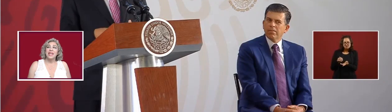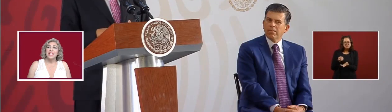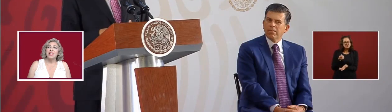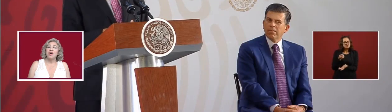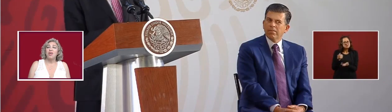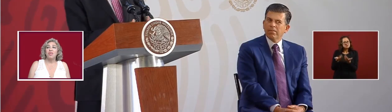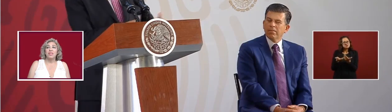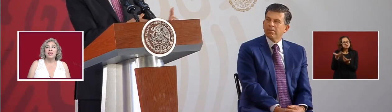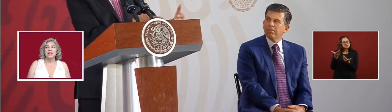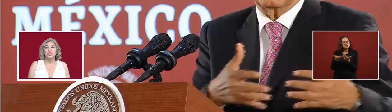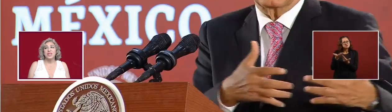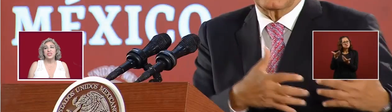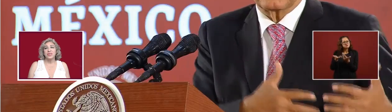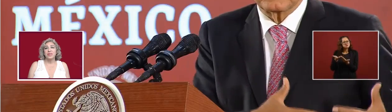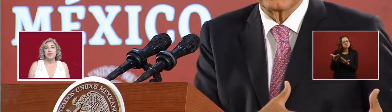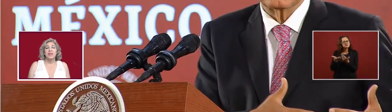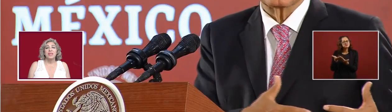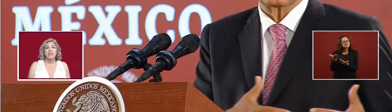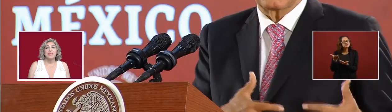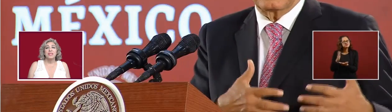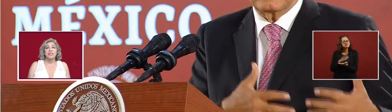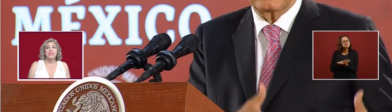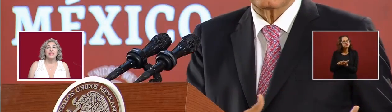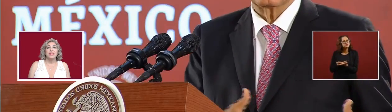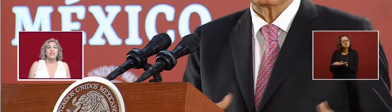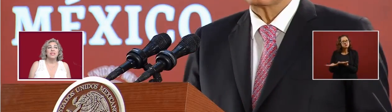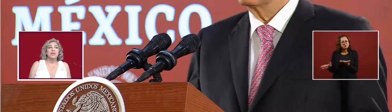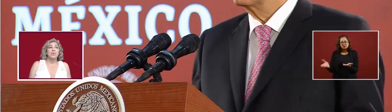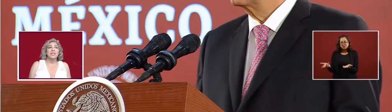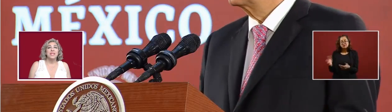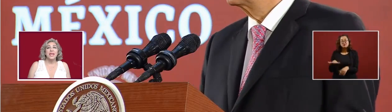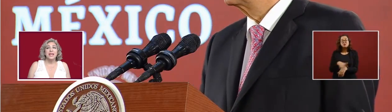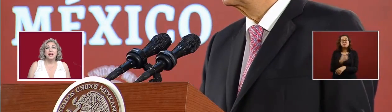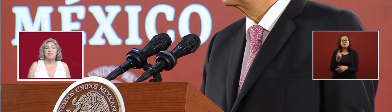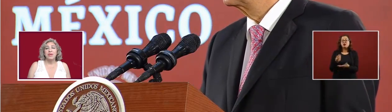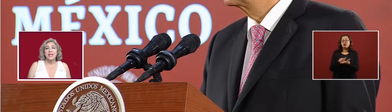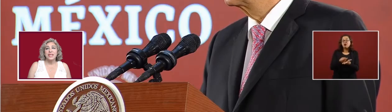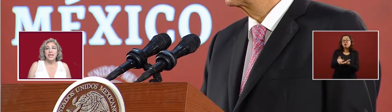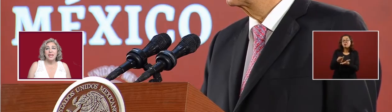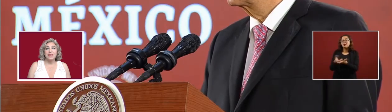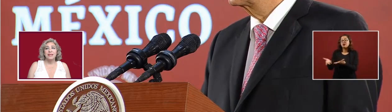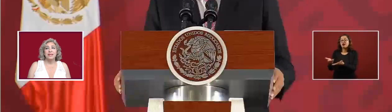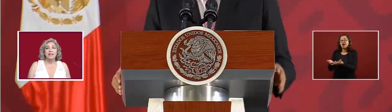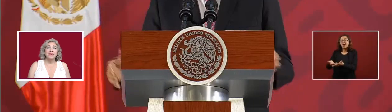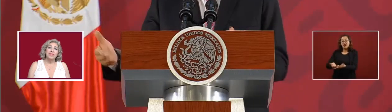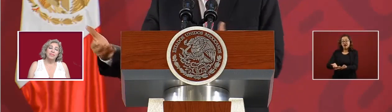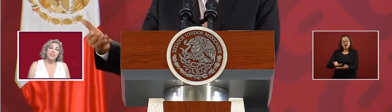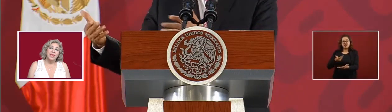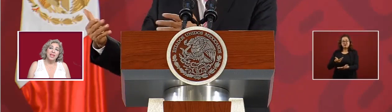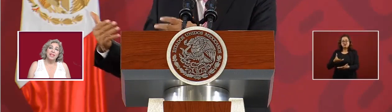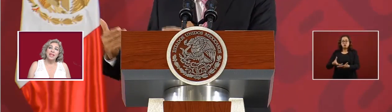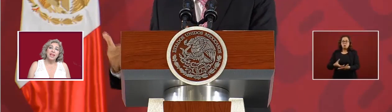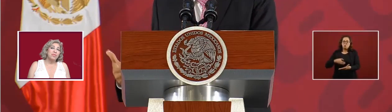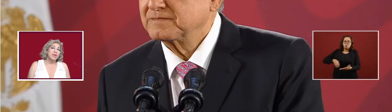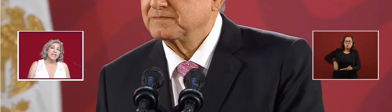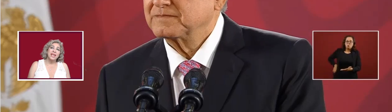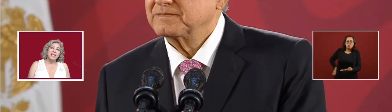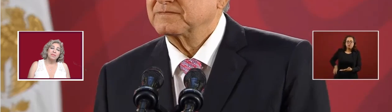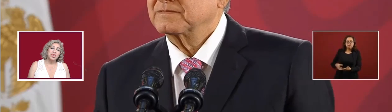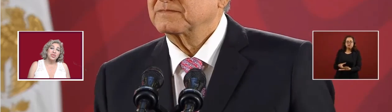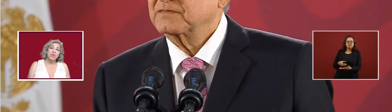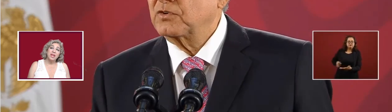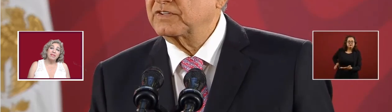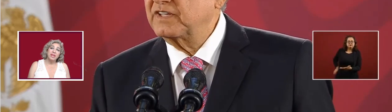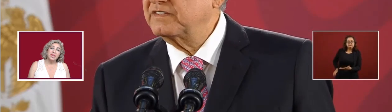taken all the treasure the one they had already taken they had already